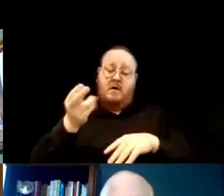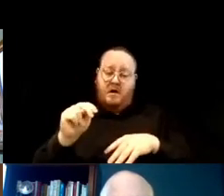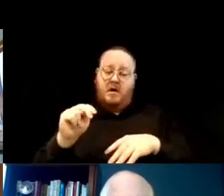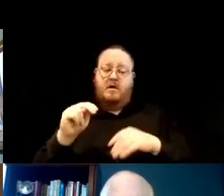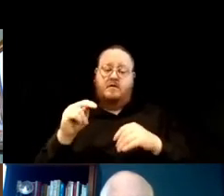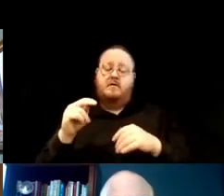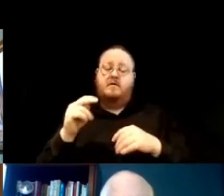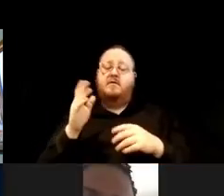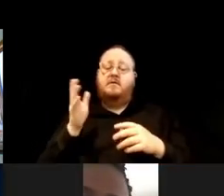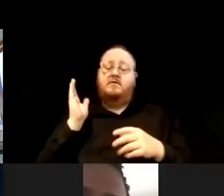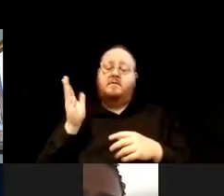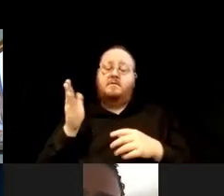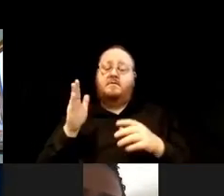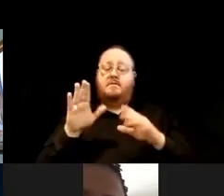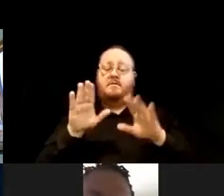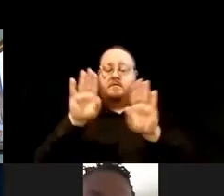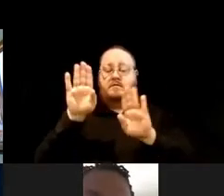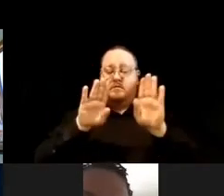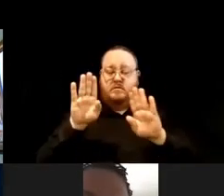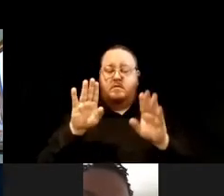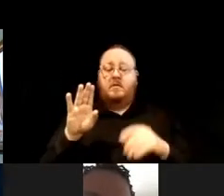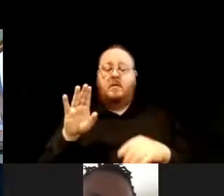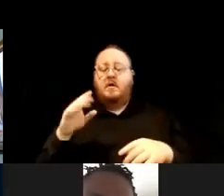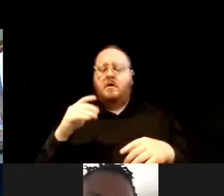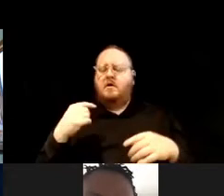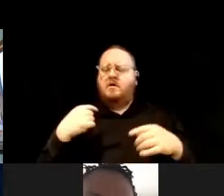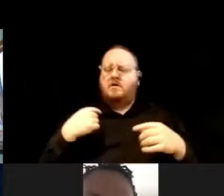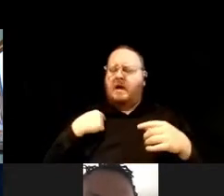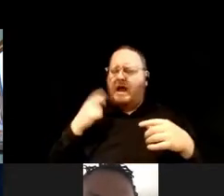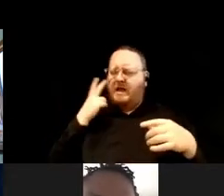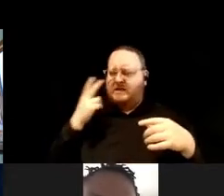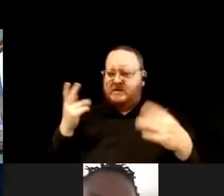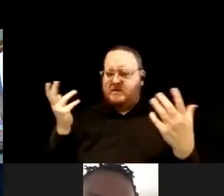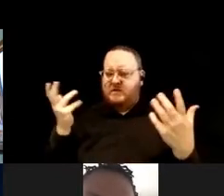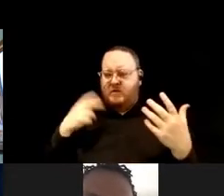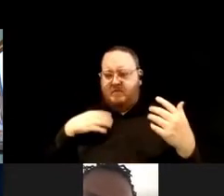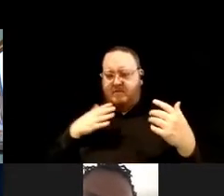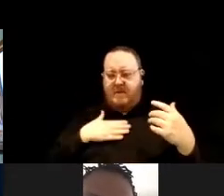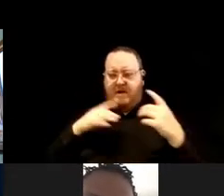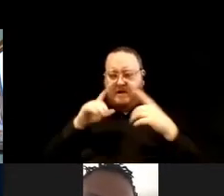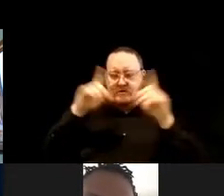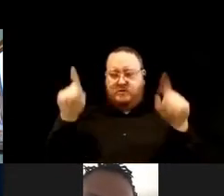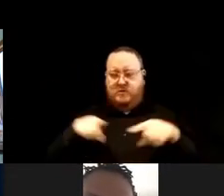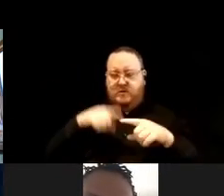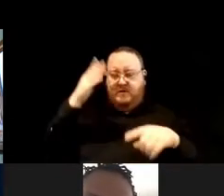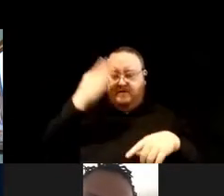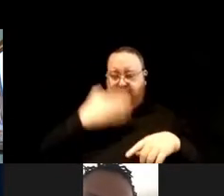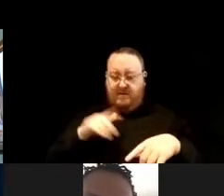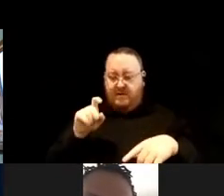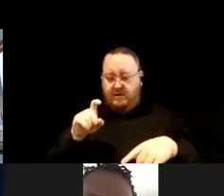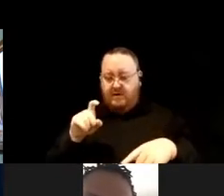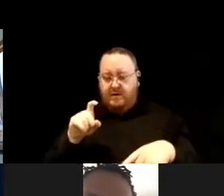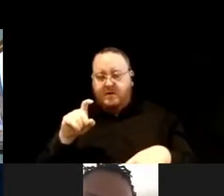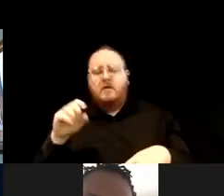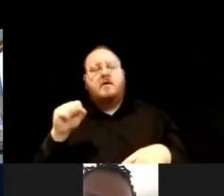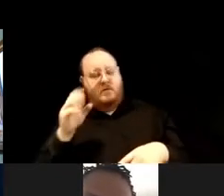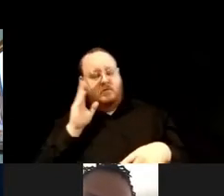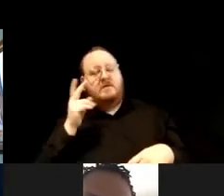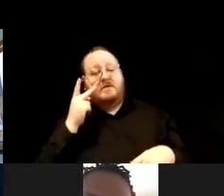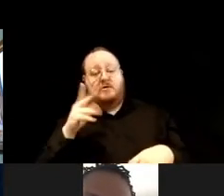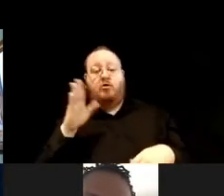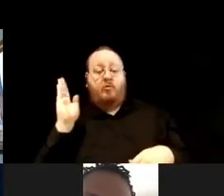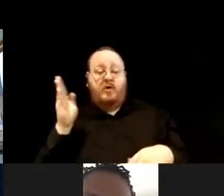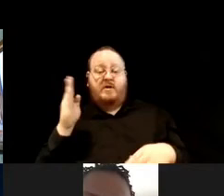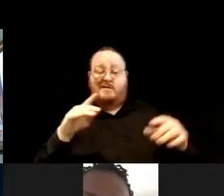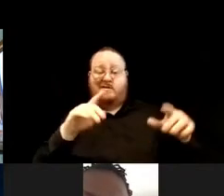But won't what see will that. I see? So will I see actually my screen in front of me? Yeah, you'll see your presentation. You'll Okay. see your presentation